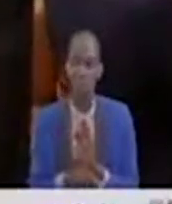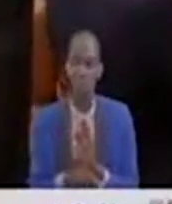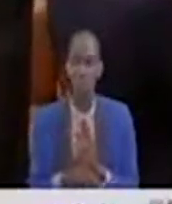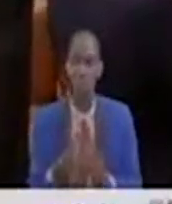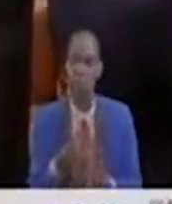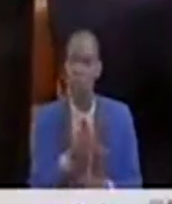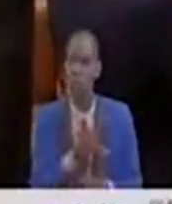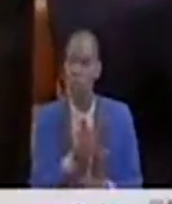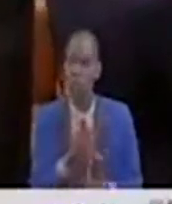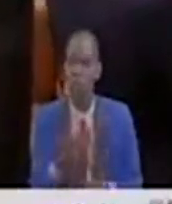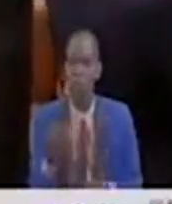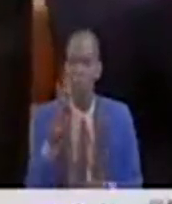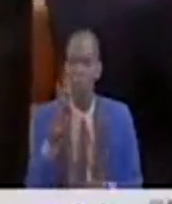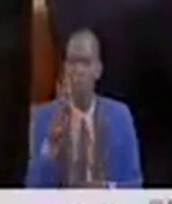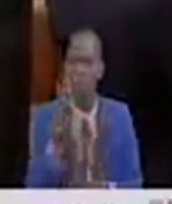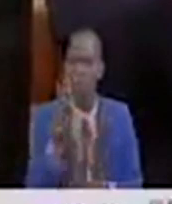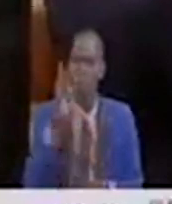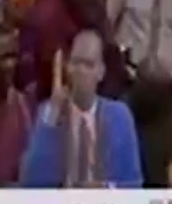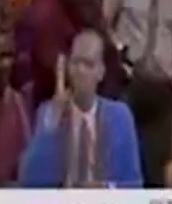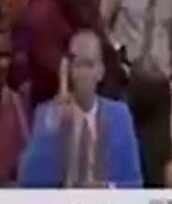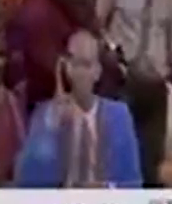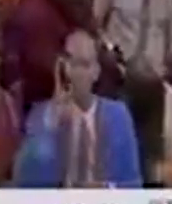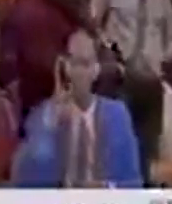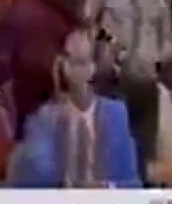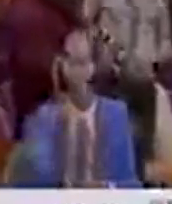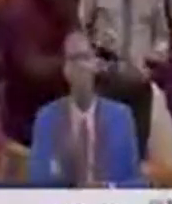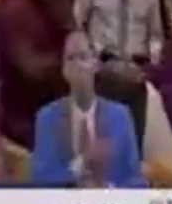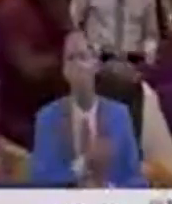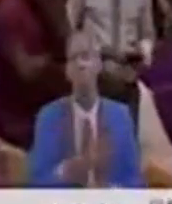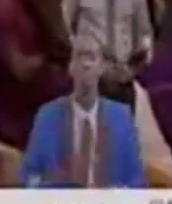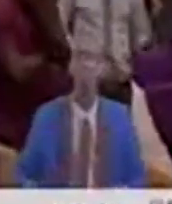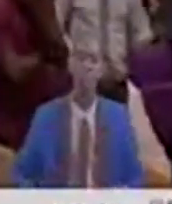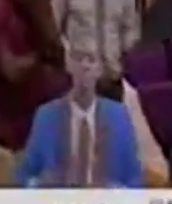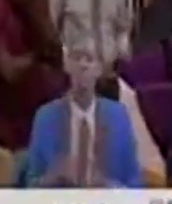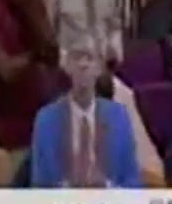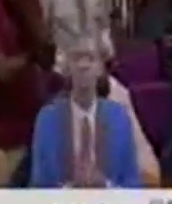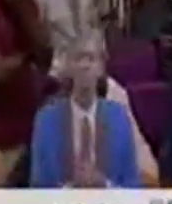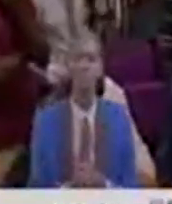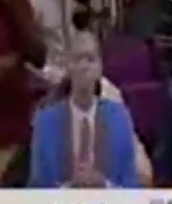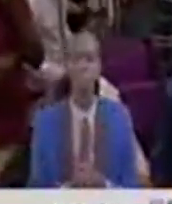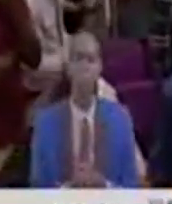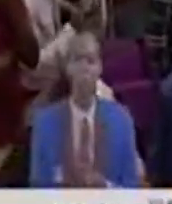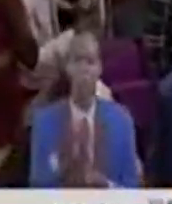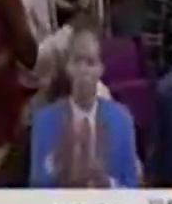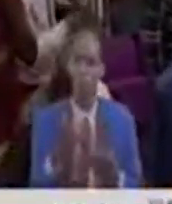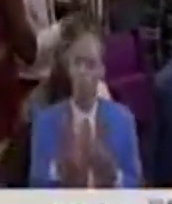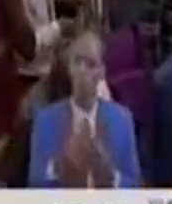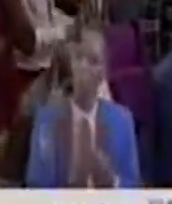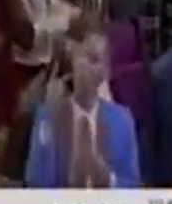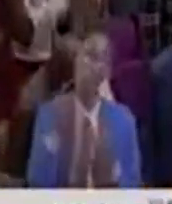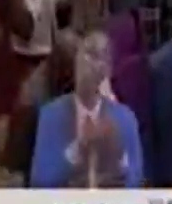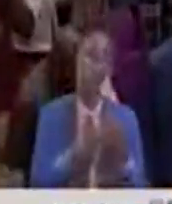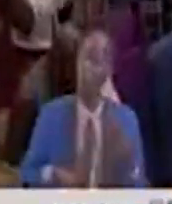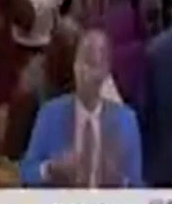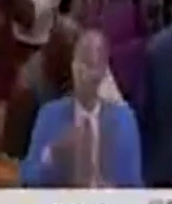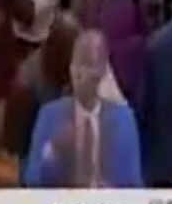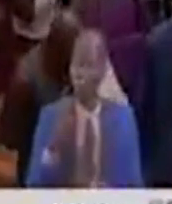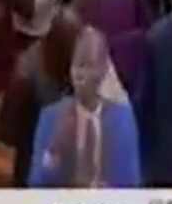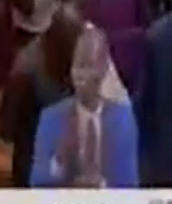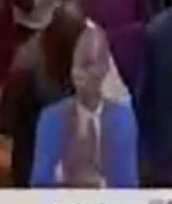no man shall see the Lord. You want to see the Lord, don't you? That's why you came.